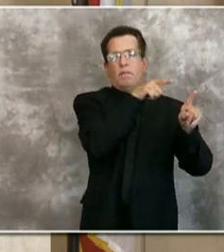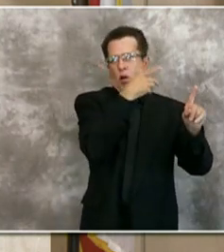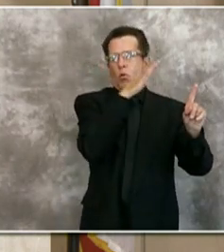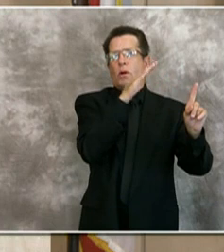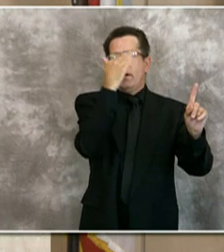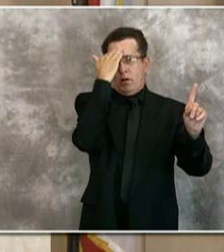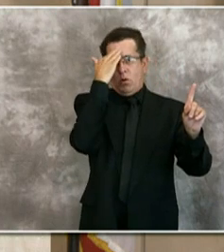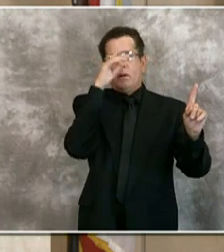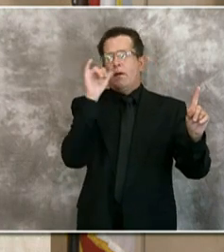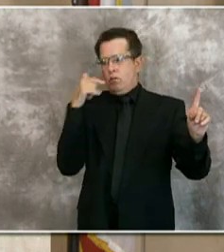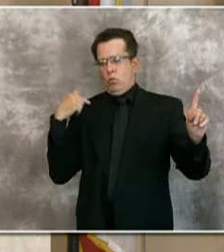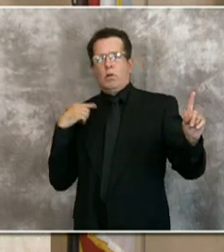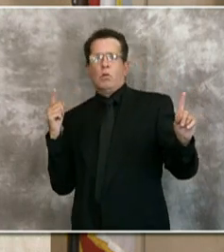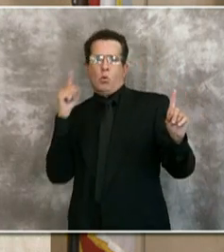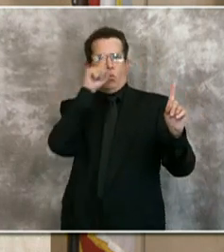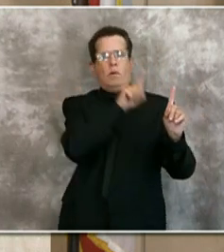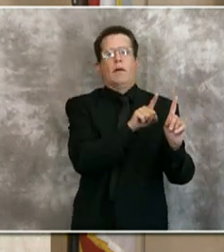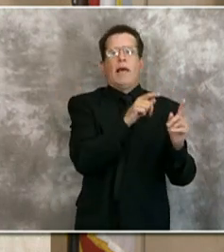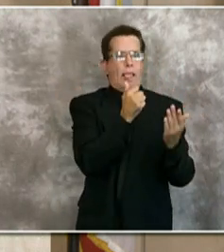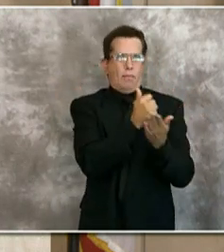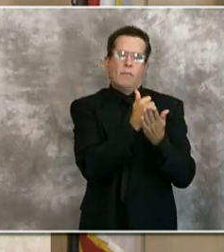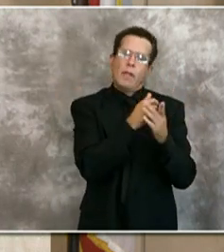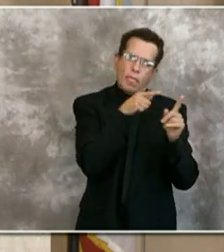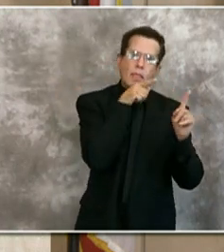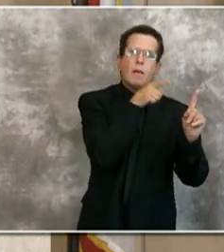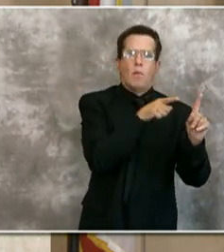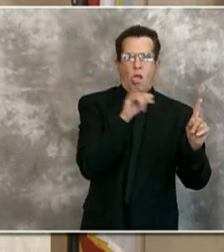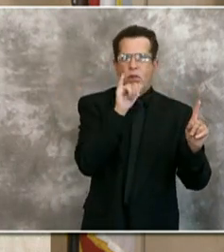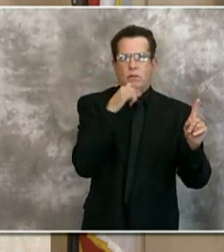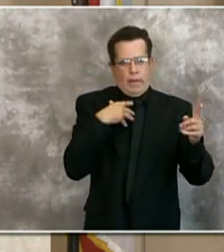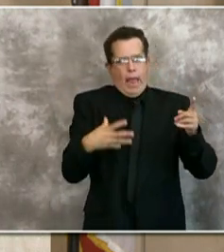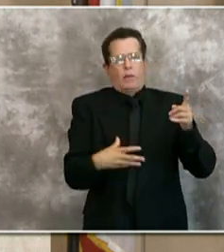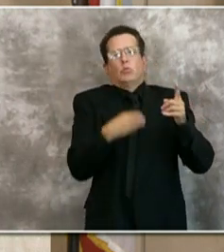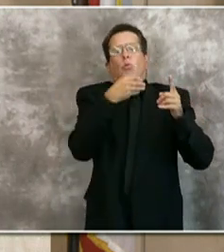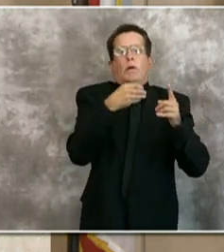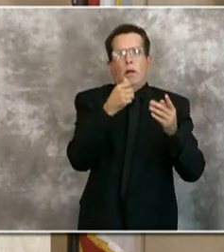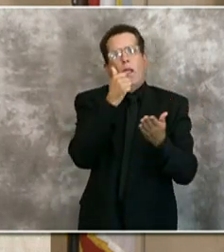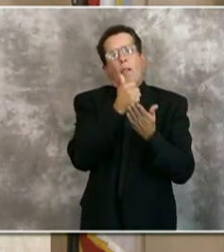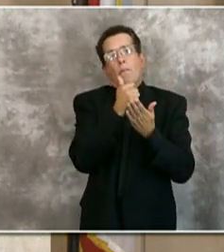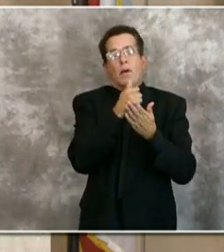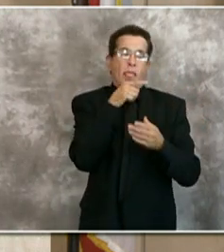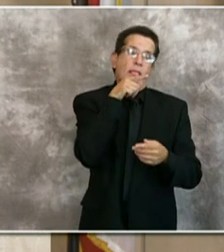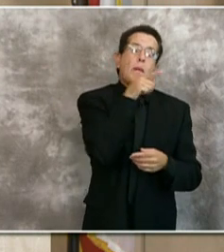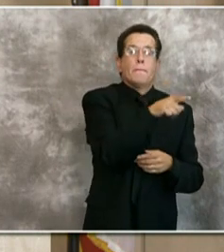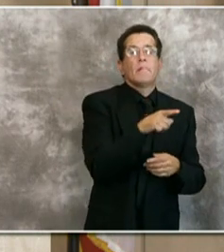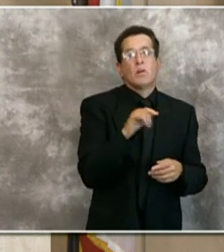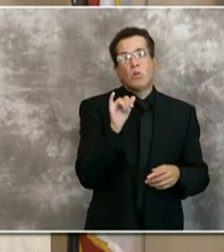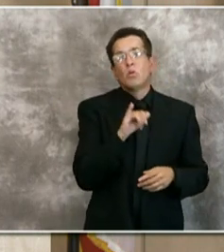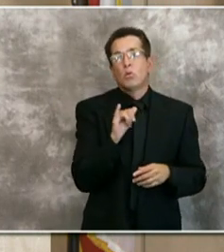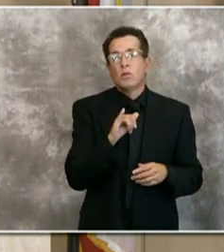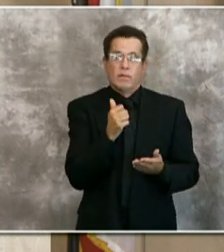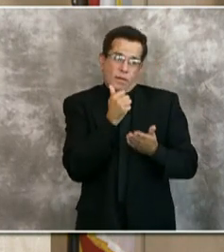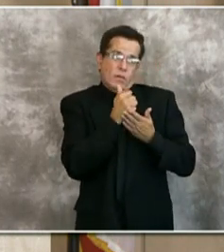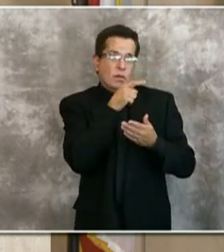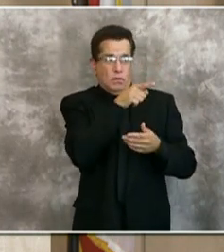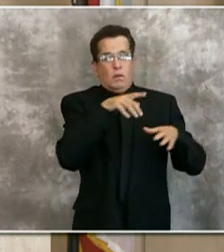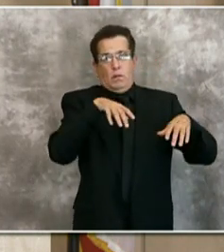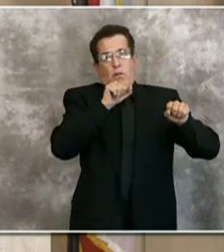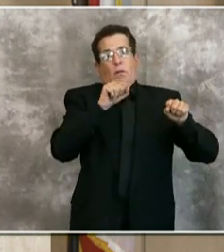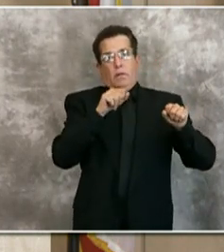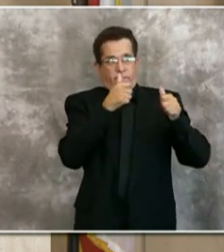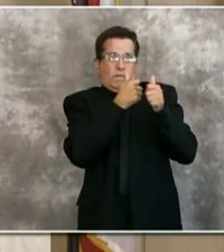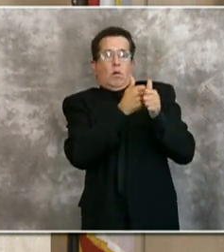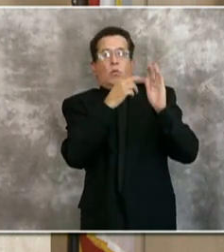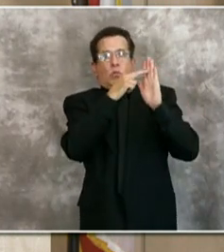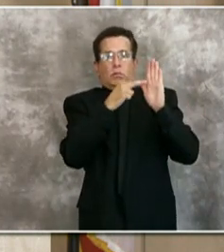is really sort of the extra information that they need to take action.